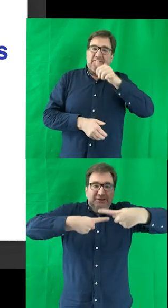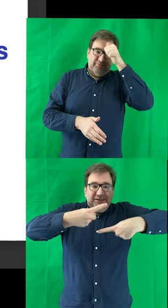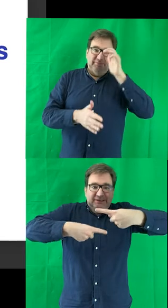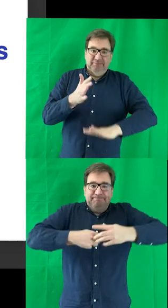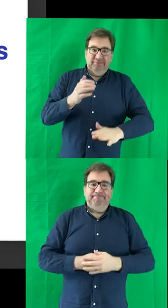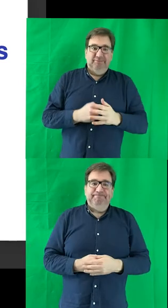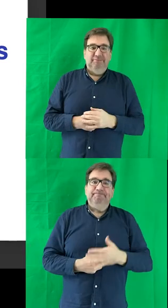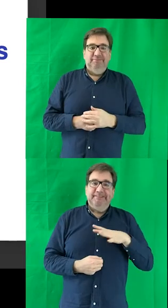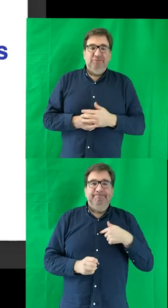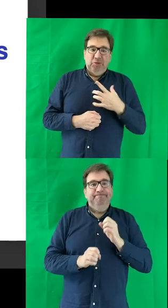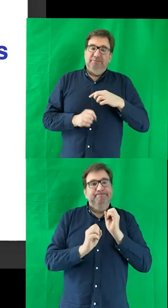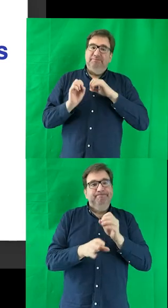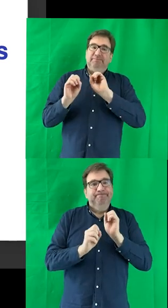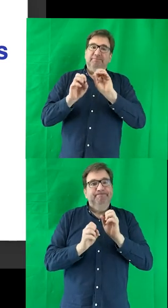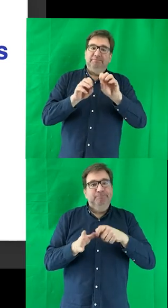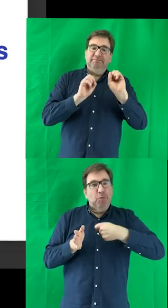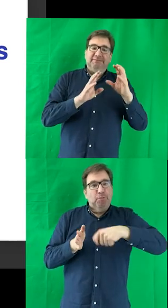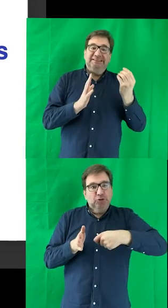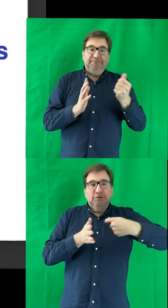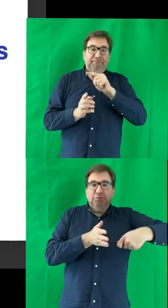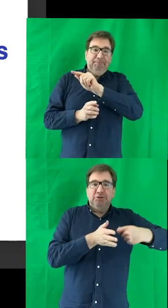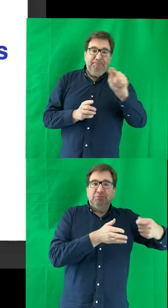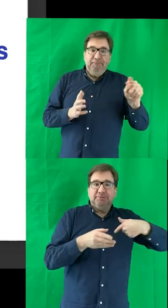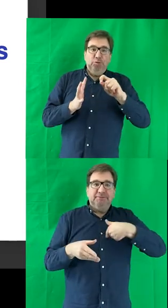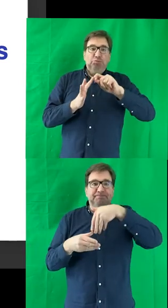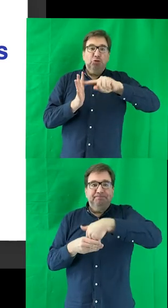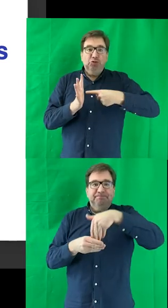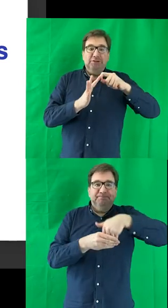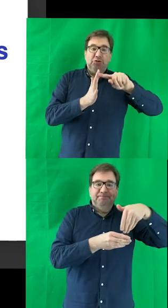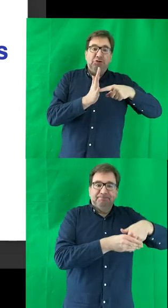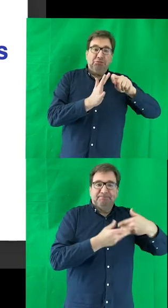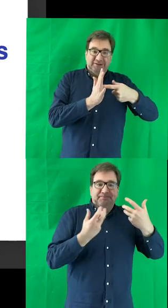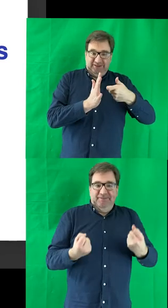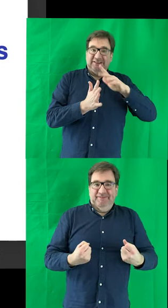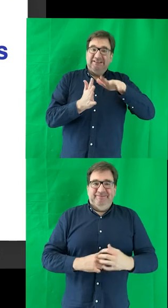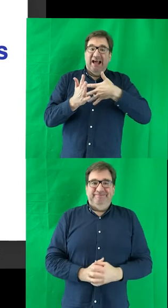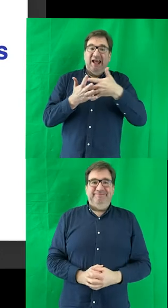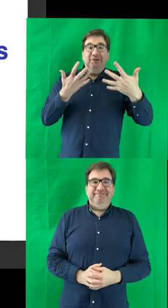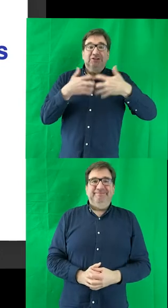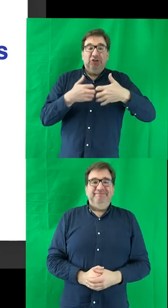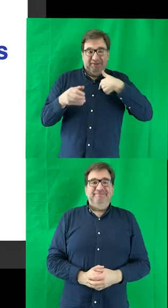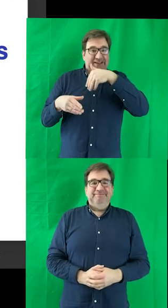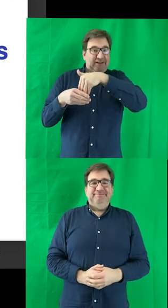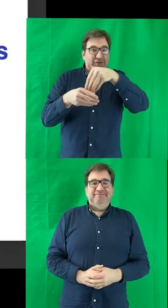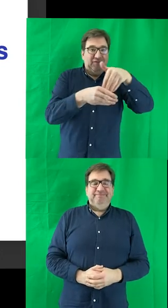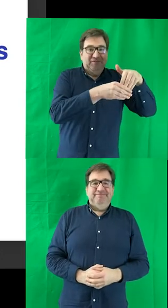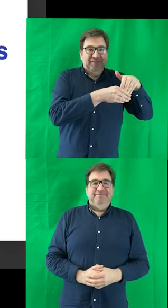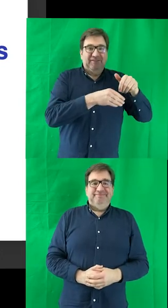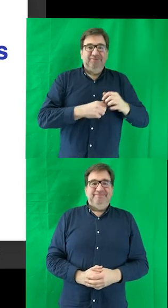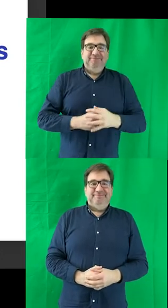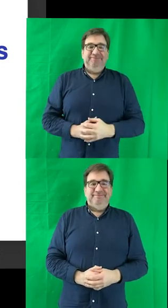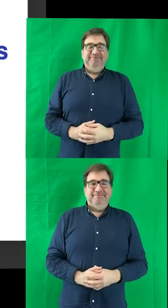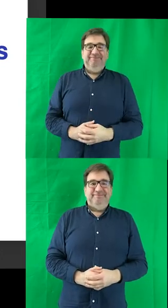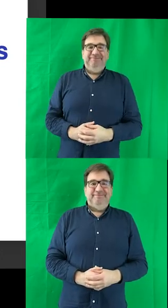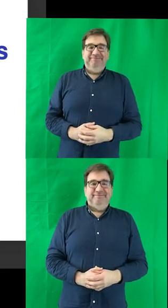from. And I'd like to start by giving you an overview of some of the projects in the area of sign language technology that I